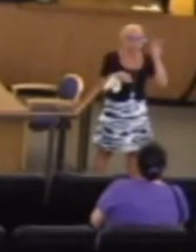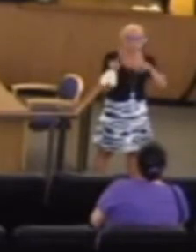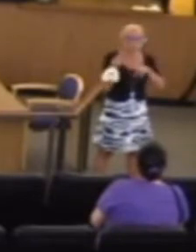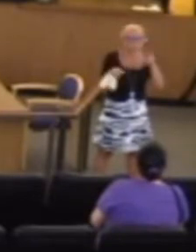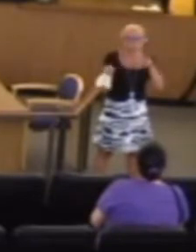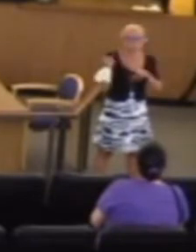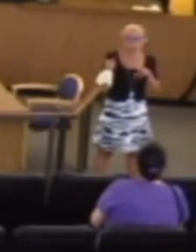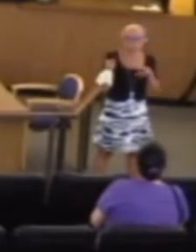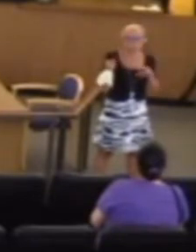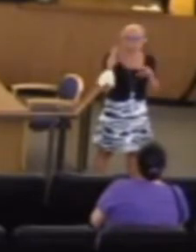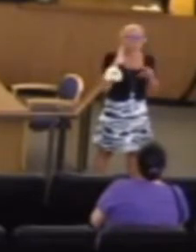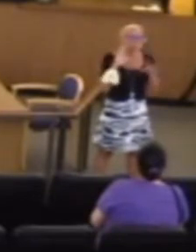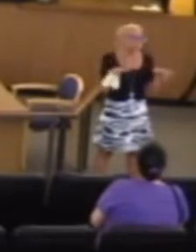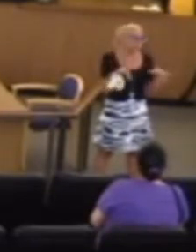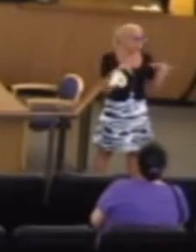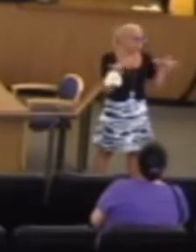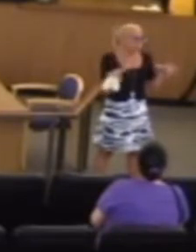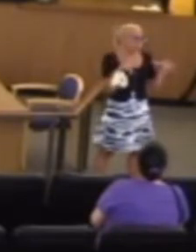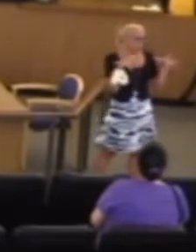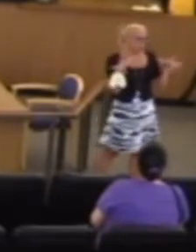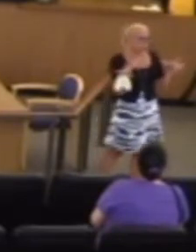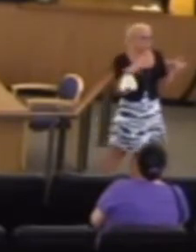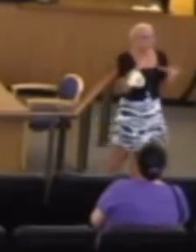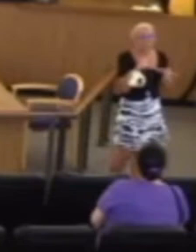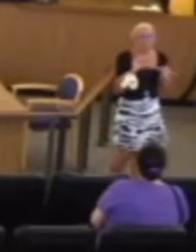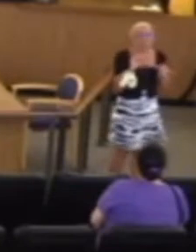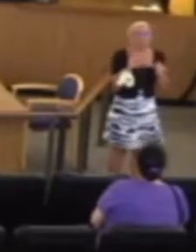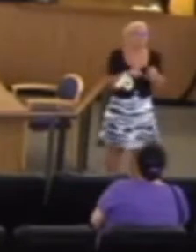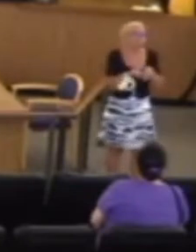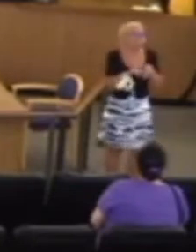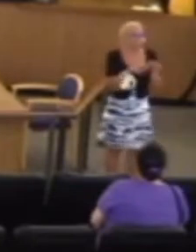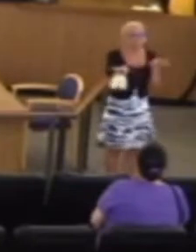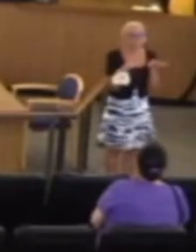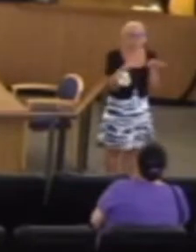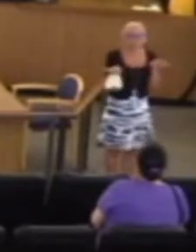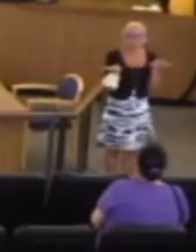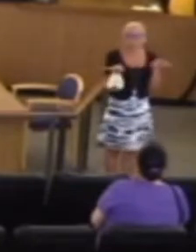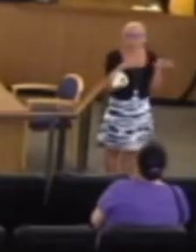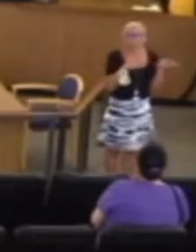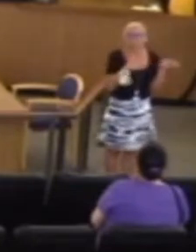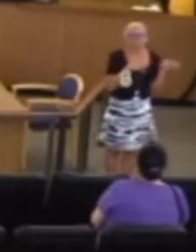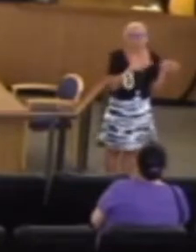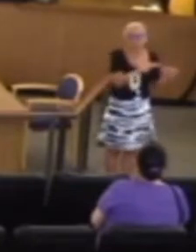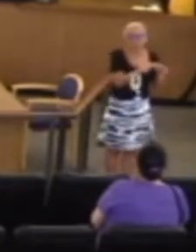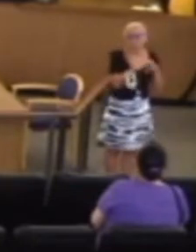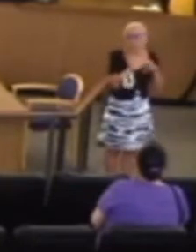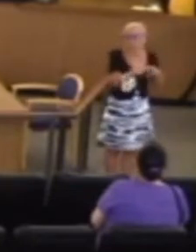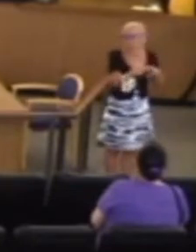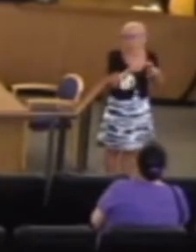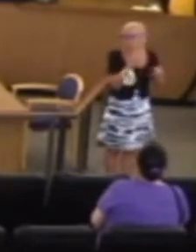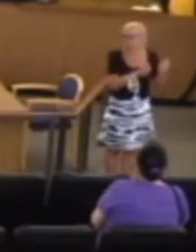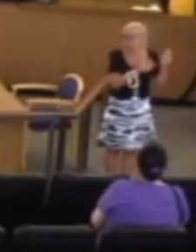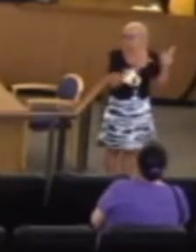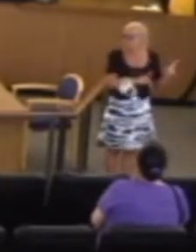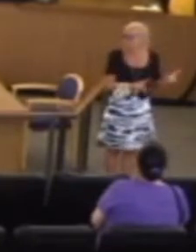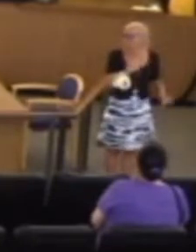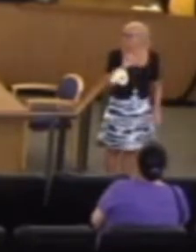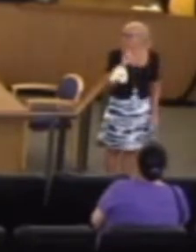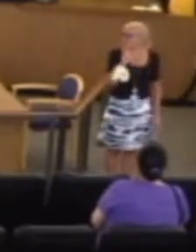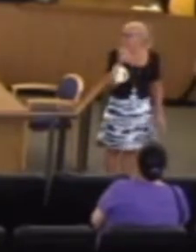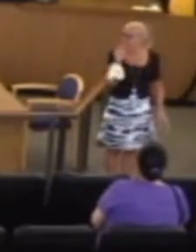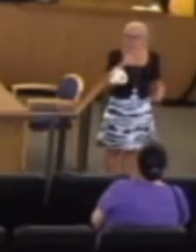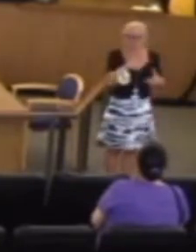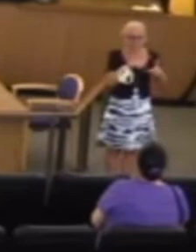and it will be recorded as well as will be transcribed. Madam Clerk, please call the roll. Supervisor Clavin. Aye.